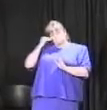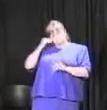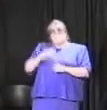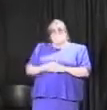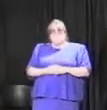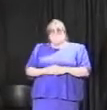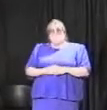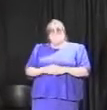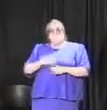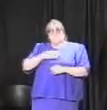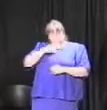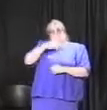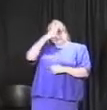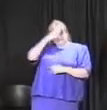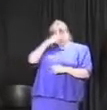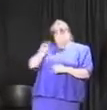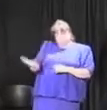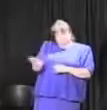He was my parents' friend.